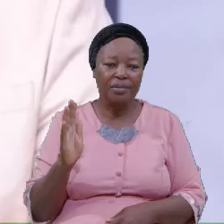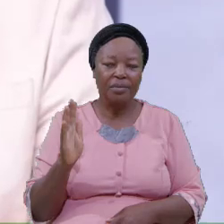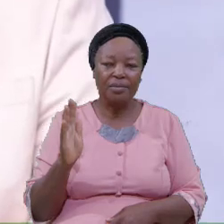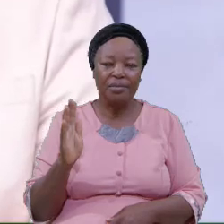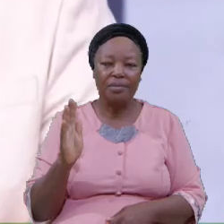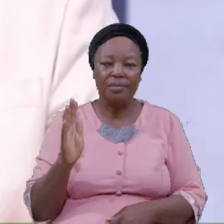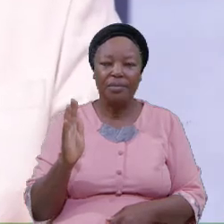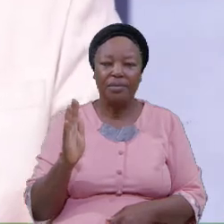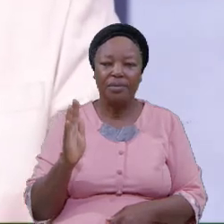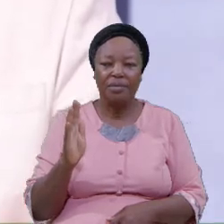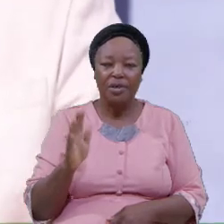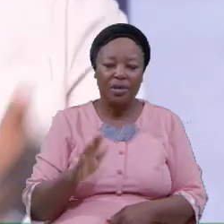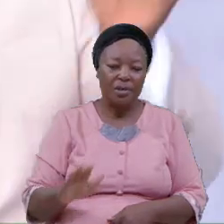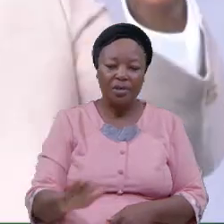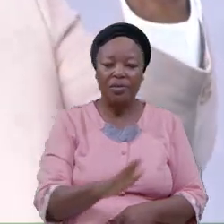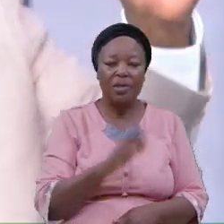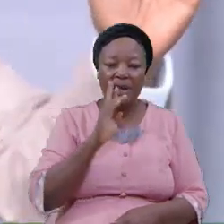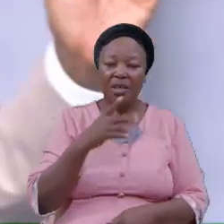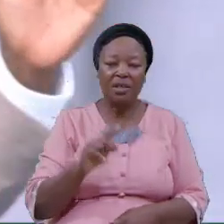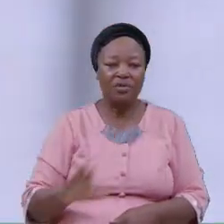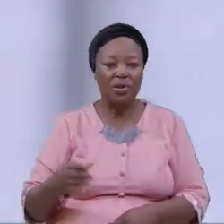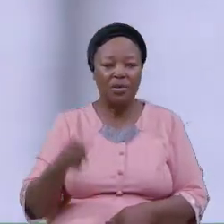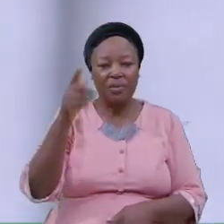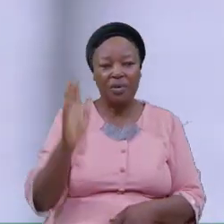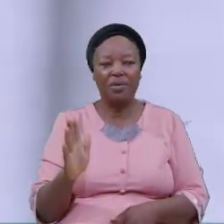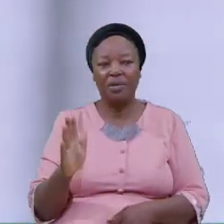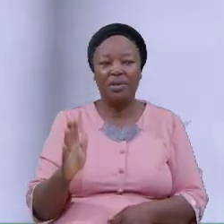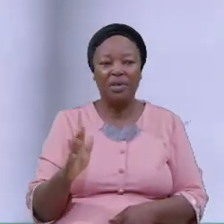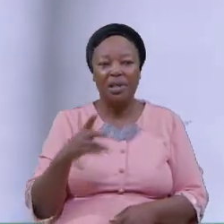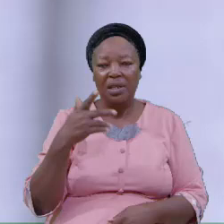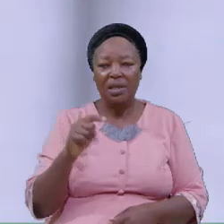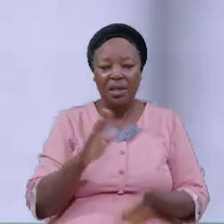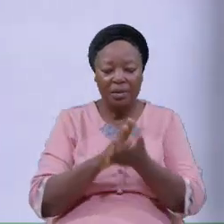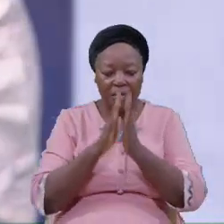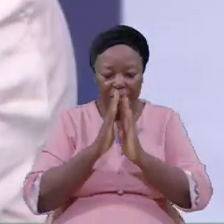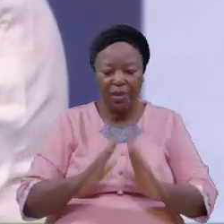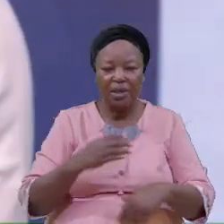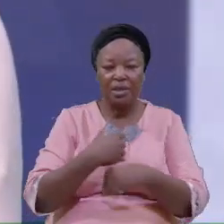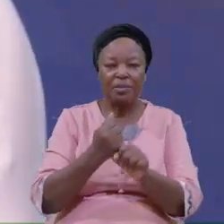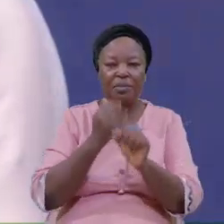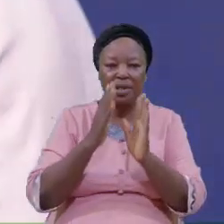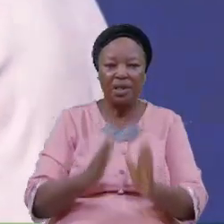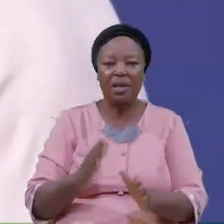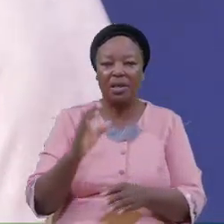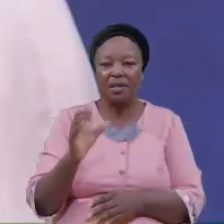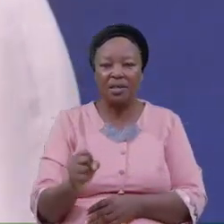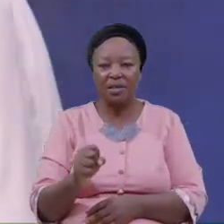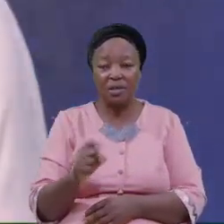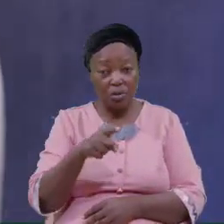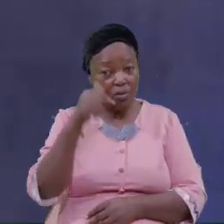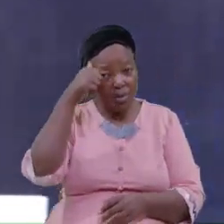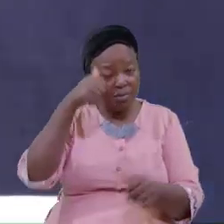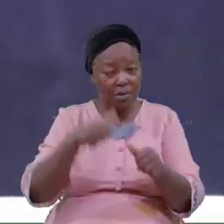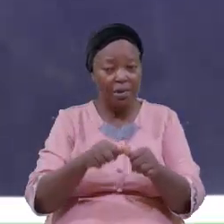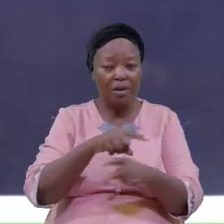Those are the children of God, the peacemakers. You remember when you were,